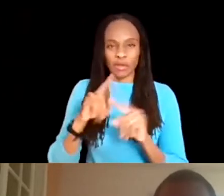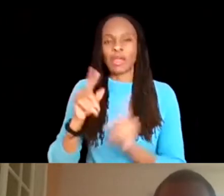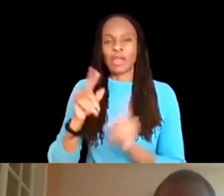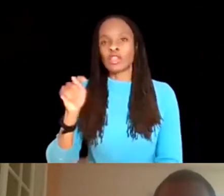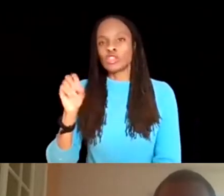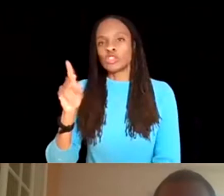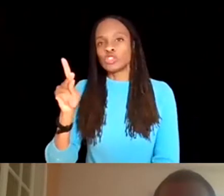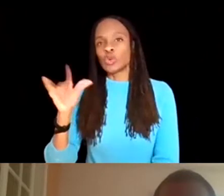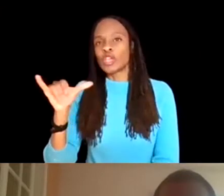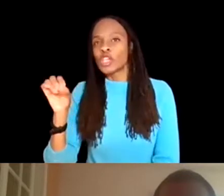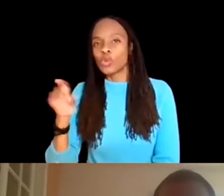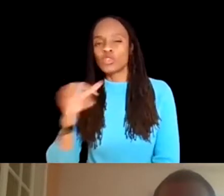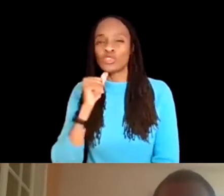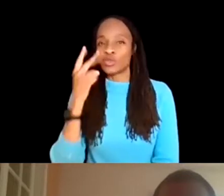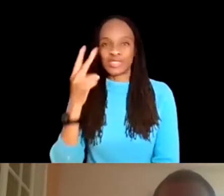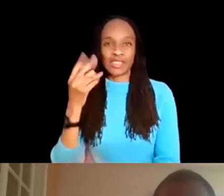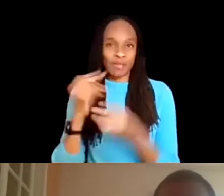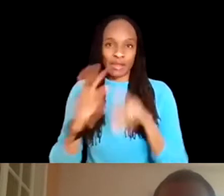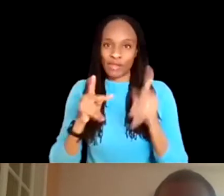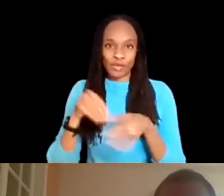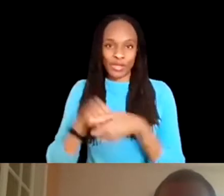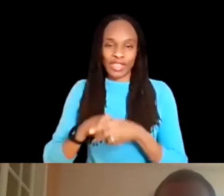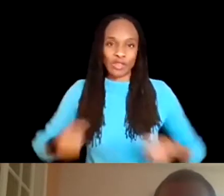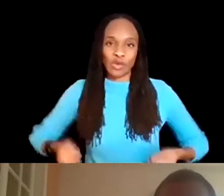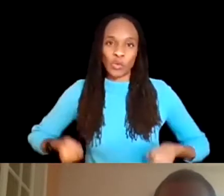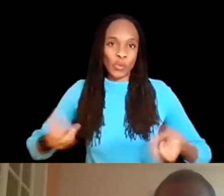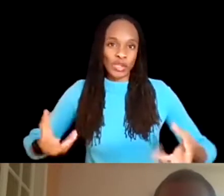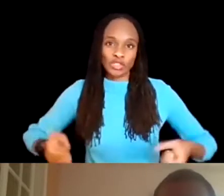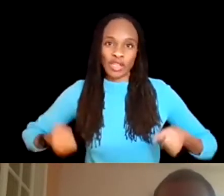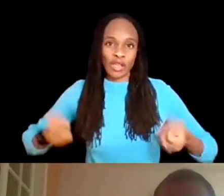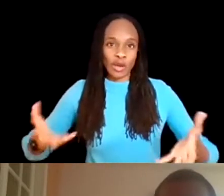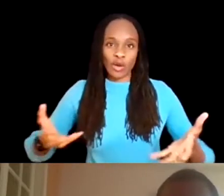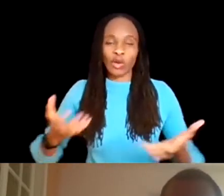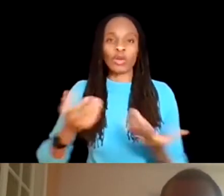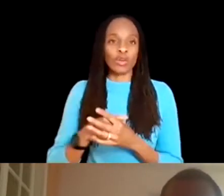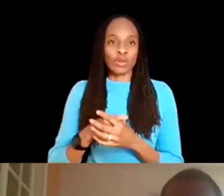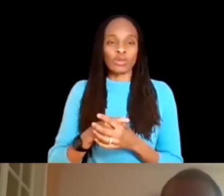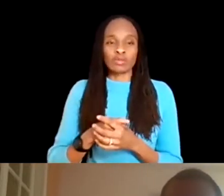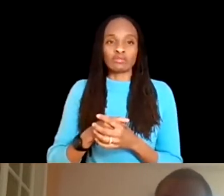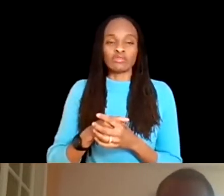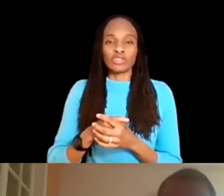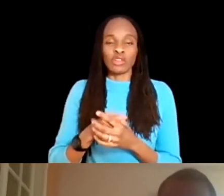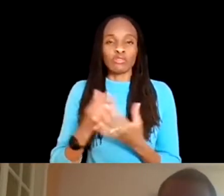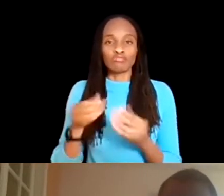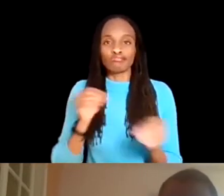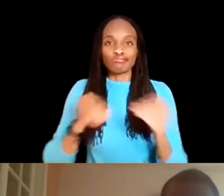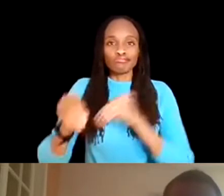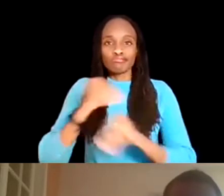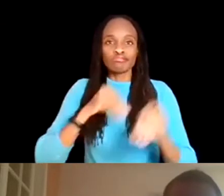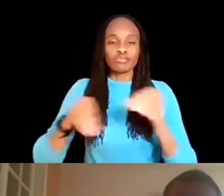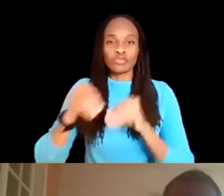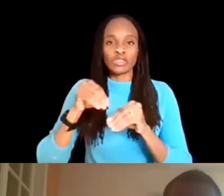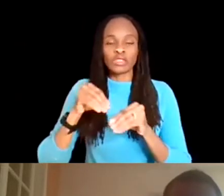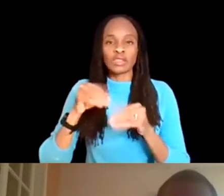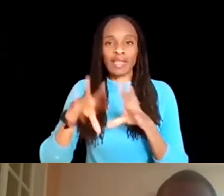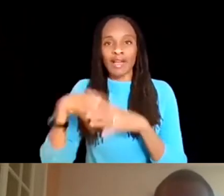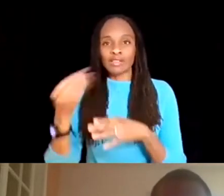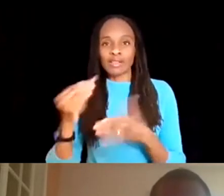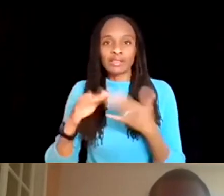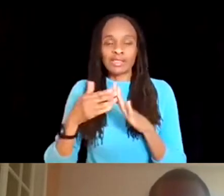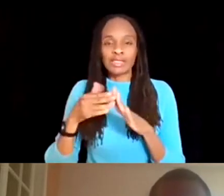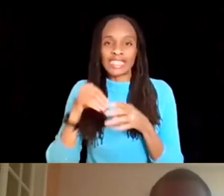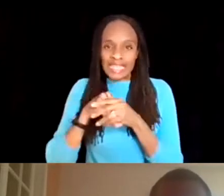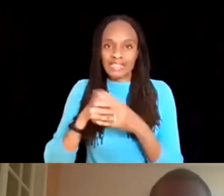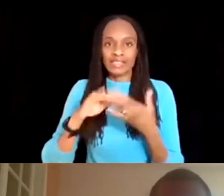very many people in wheelchairs, roaming, you know, going around outside of the city, inside of the city,